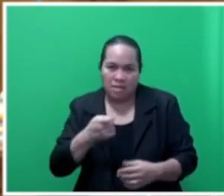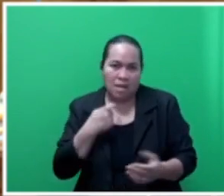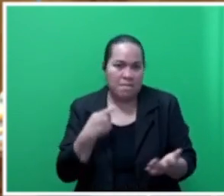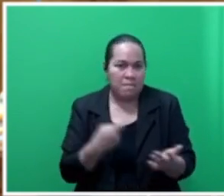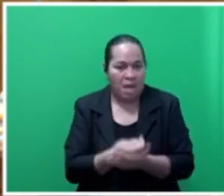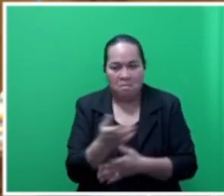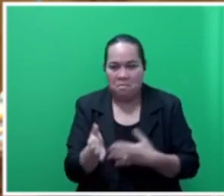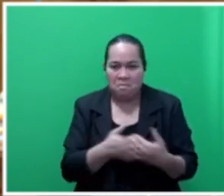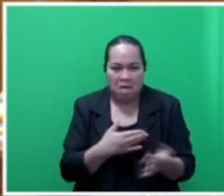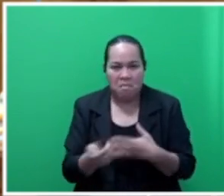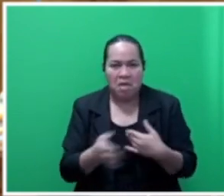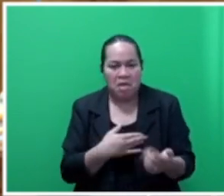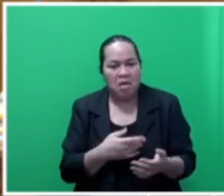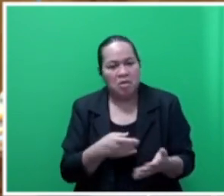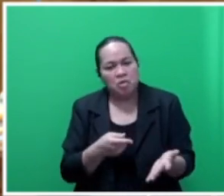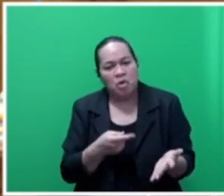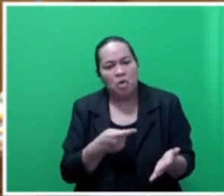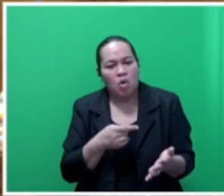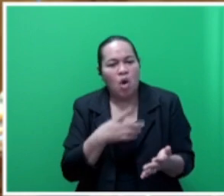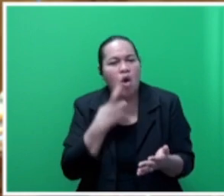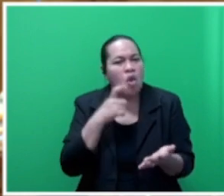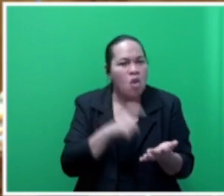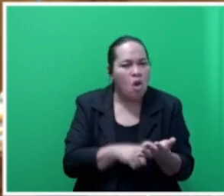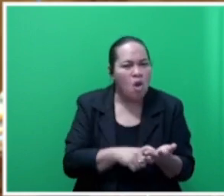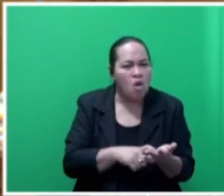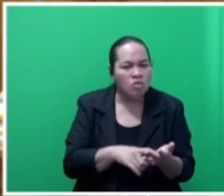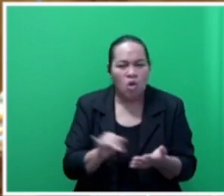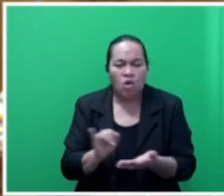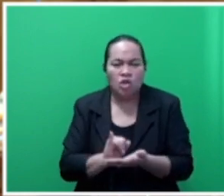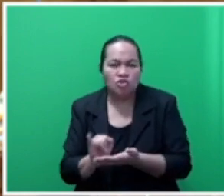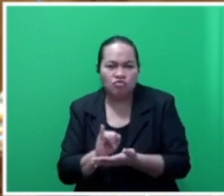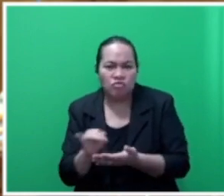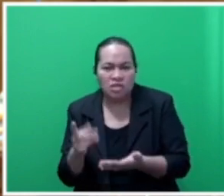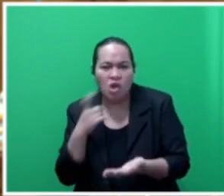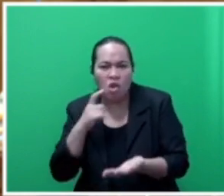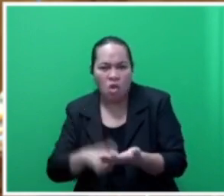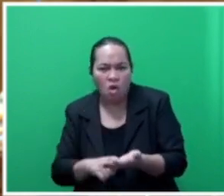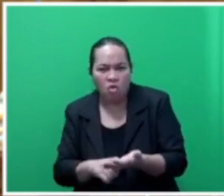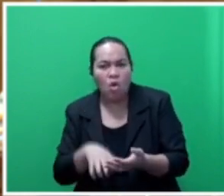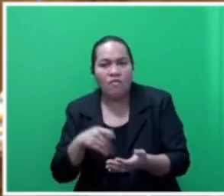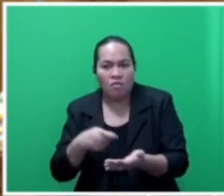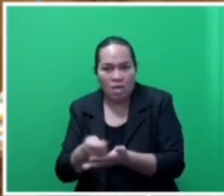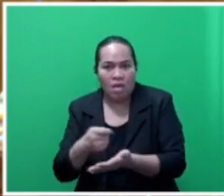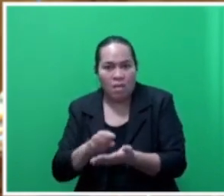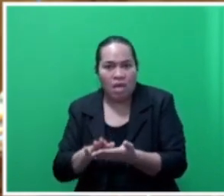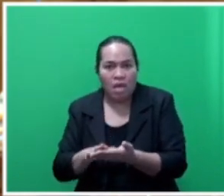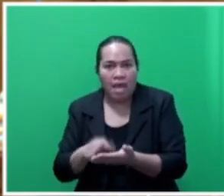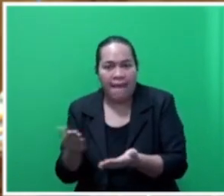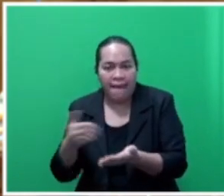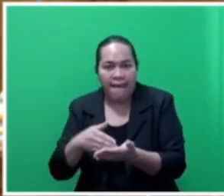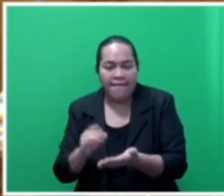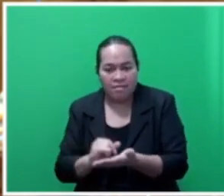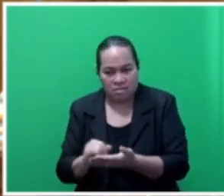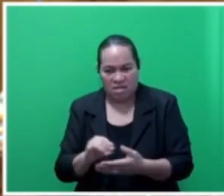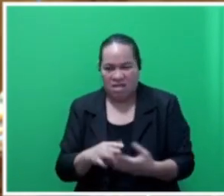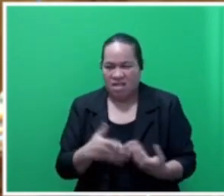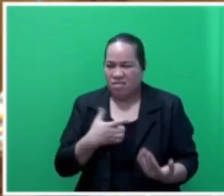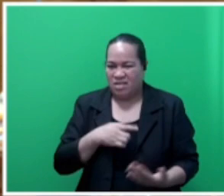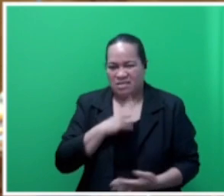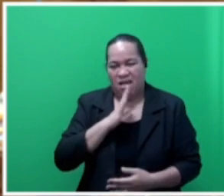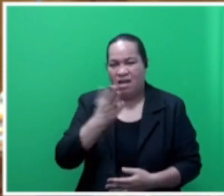loan or interest-free loan. Therefore, sir, it is fair to say that this government will leave a legacy